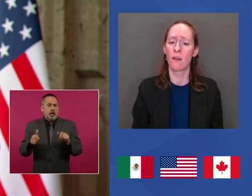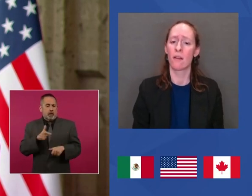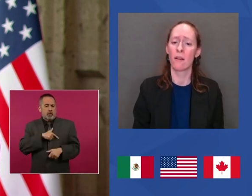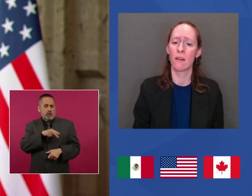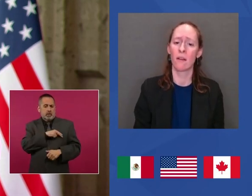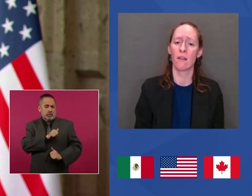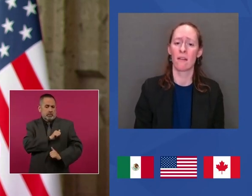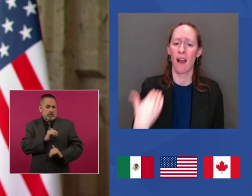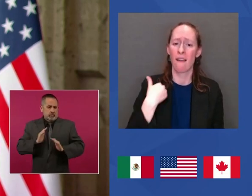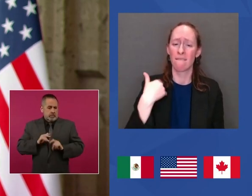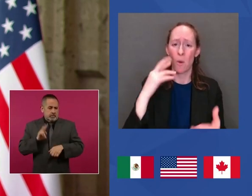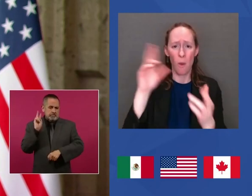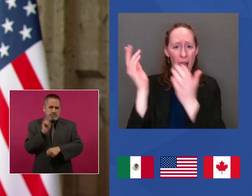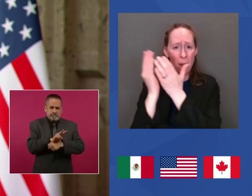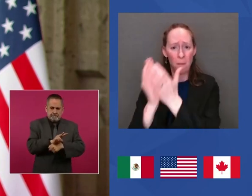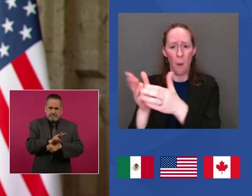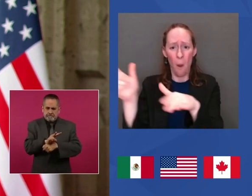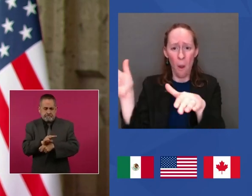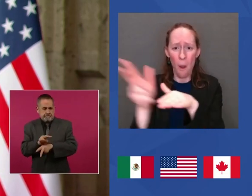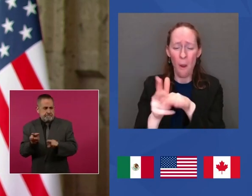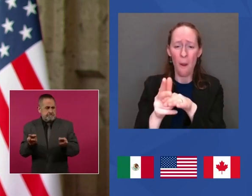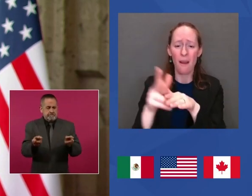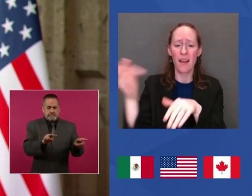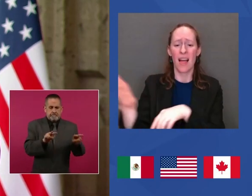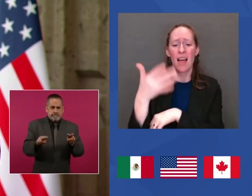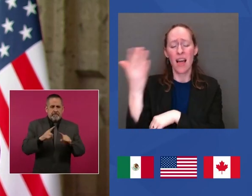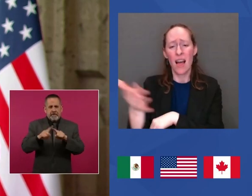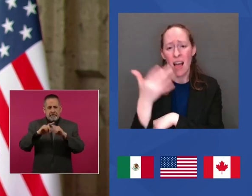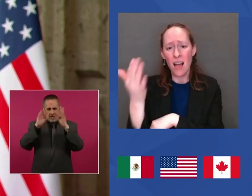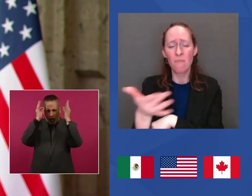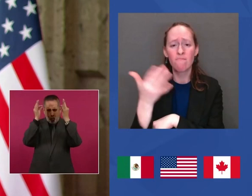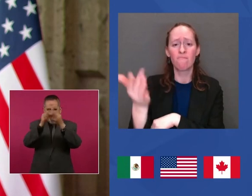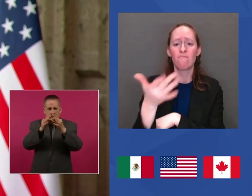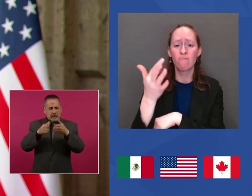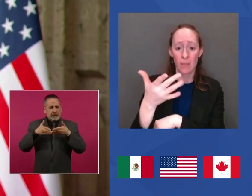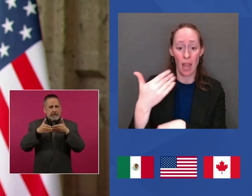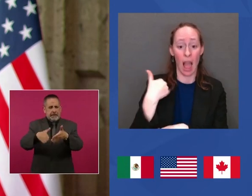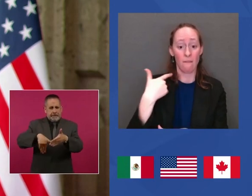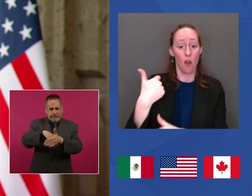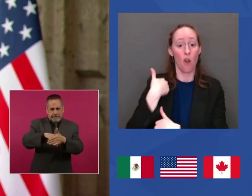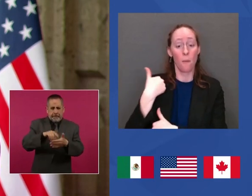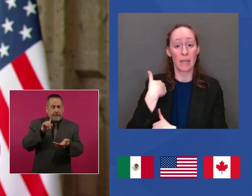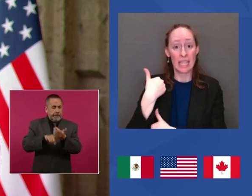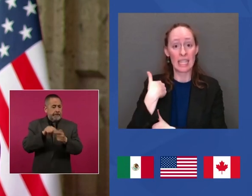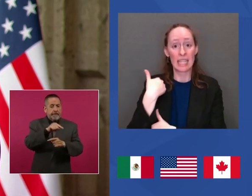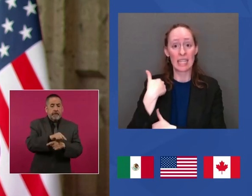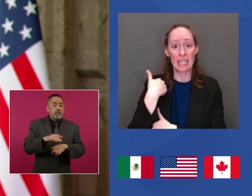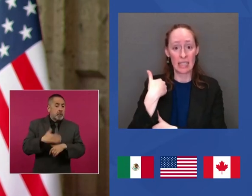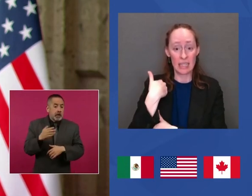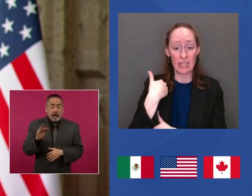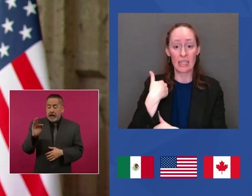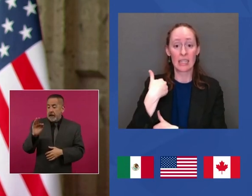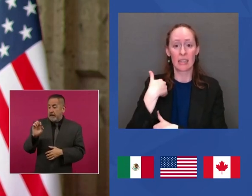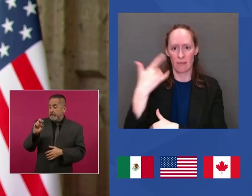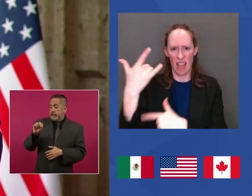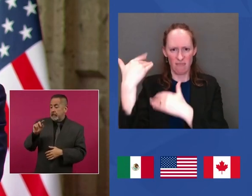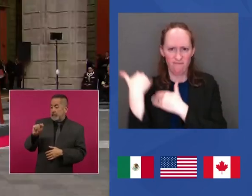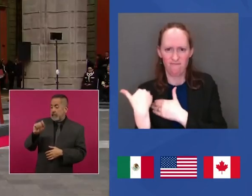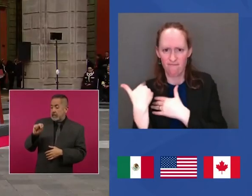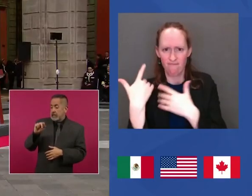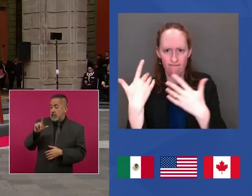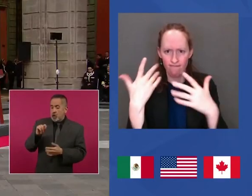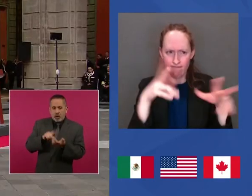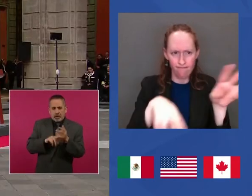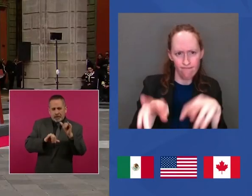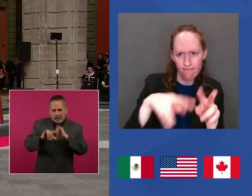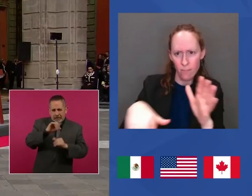to be controlled by the armed forces in Mexico. All the sea customs office, because